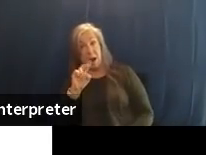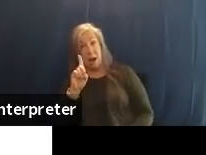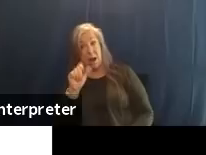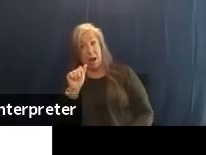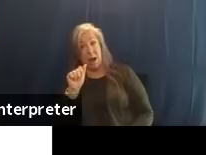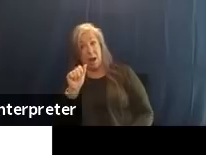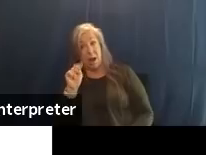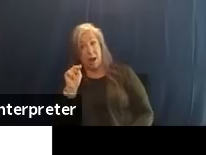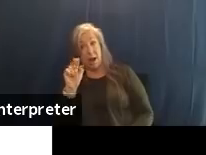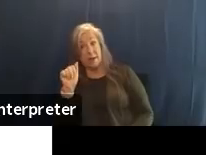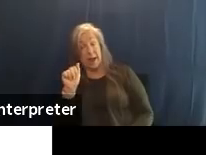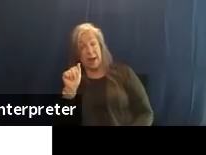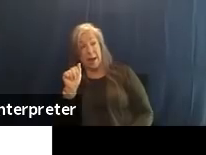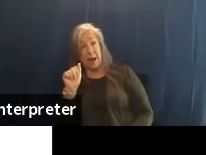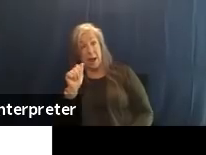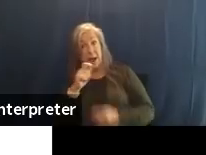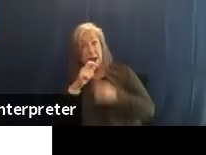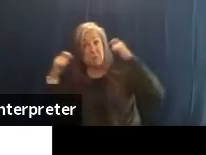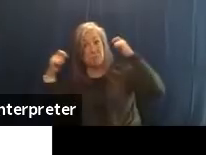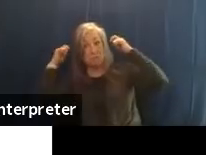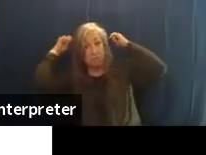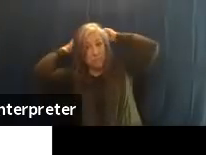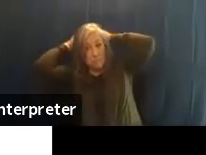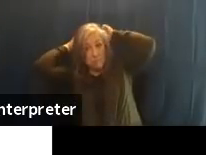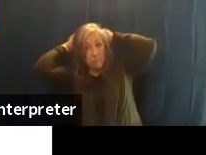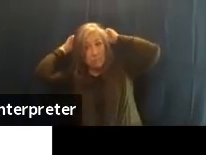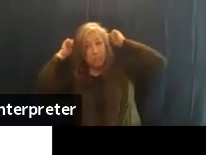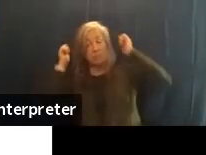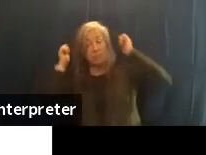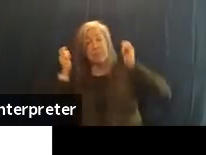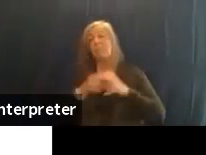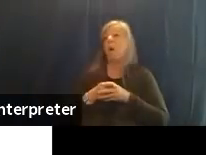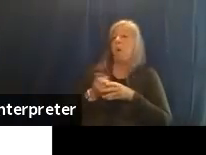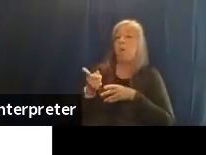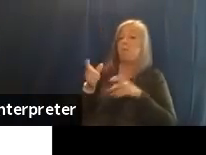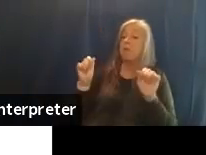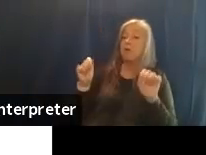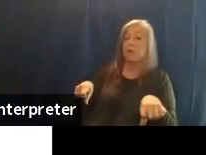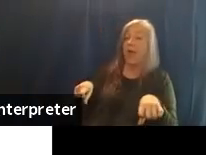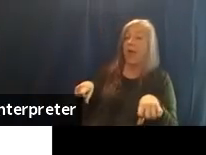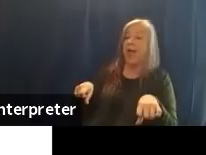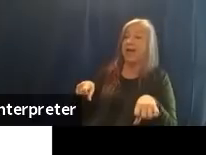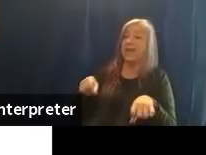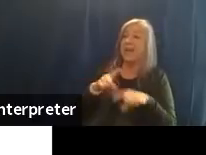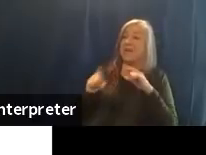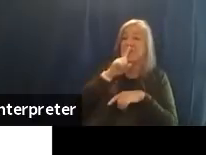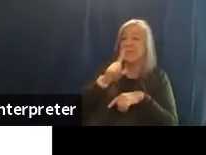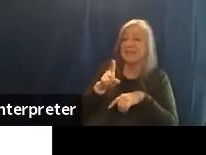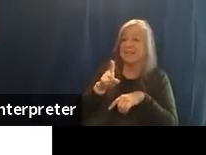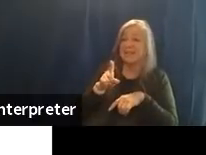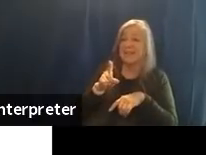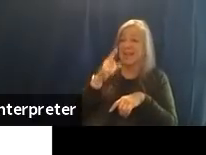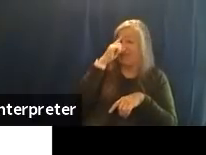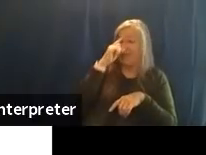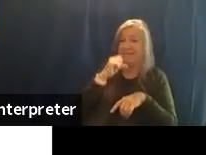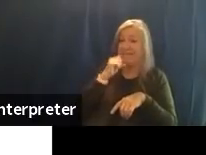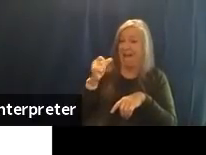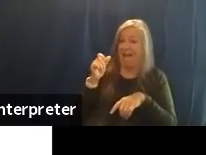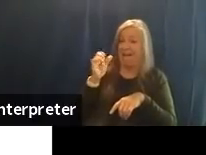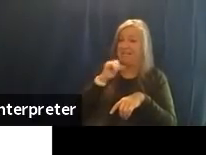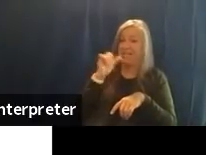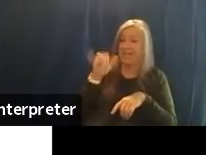Actually, you can, but it's much more comfortable to wear a cloth face mask. Okay.